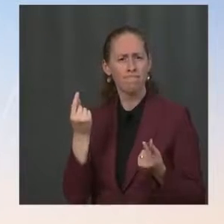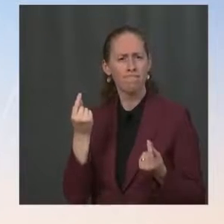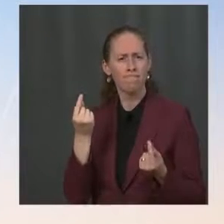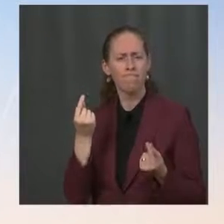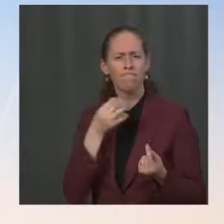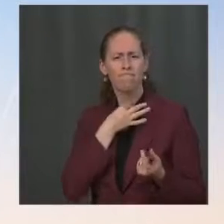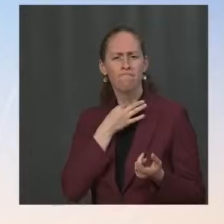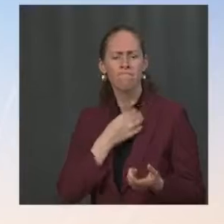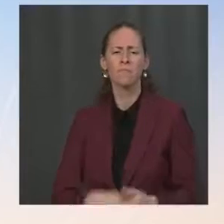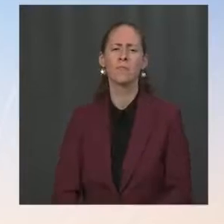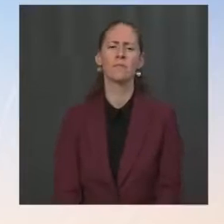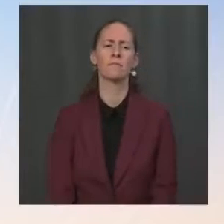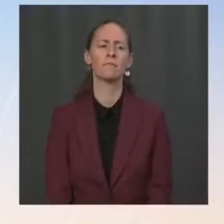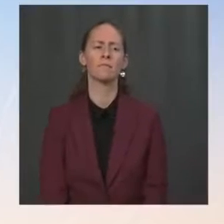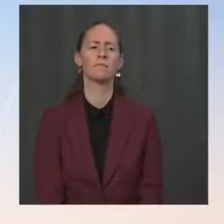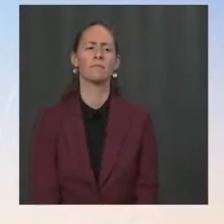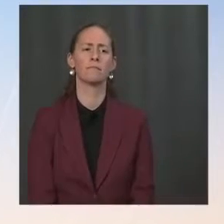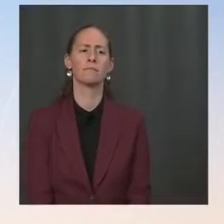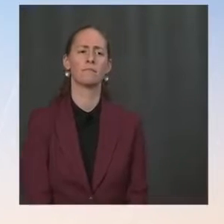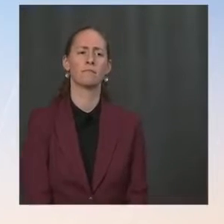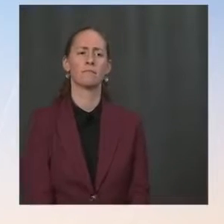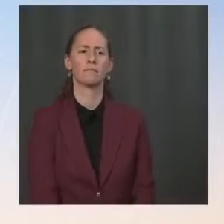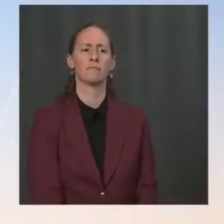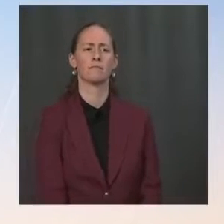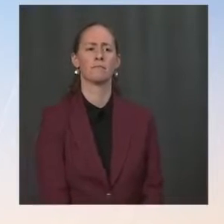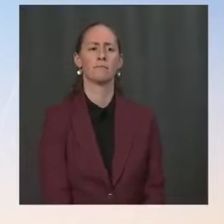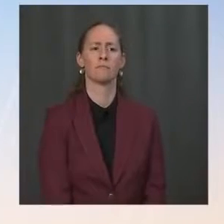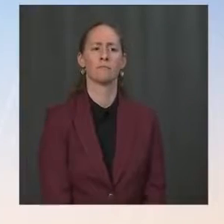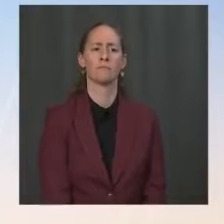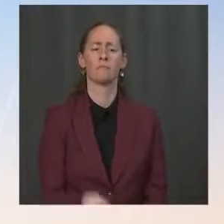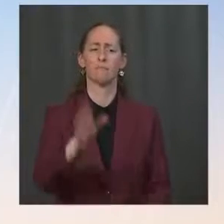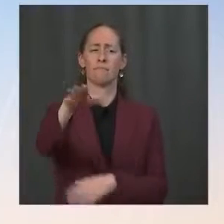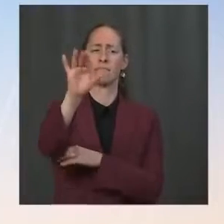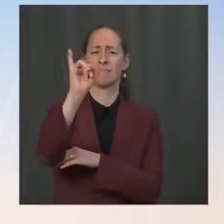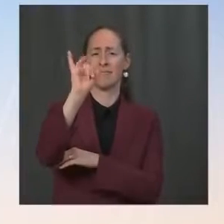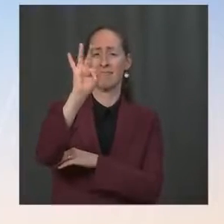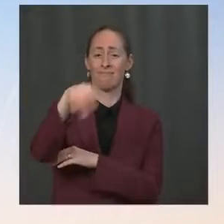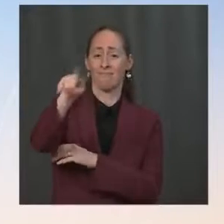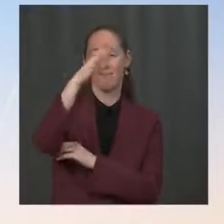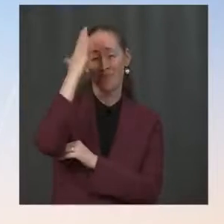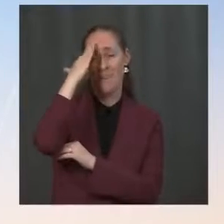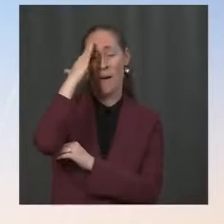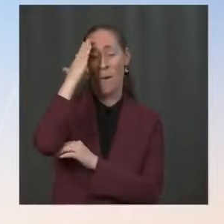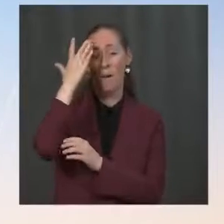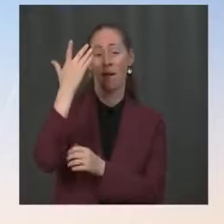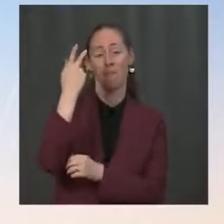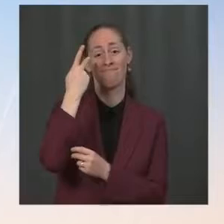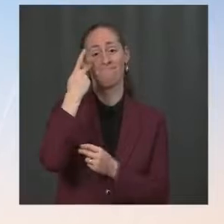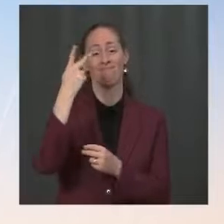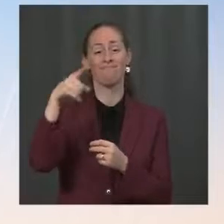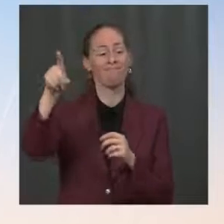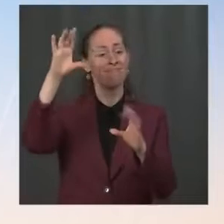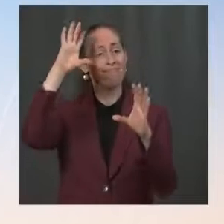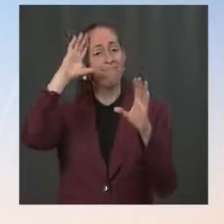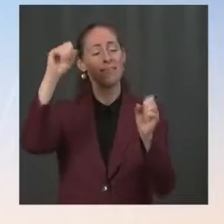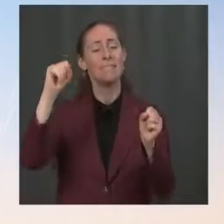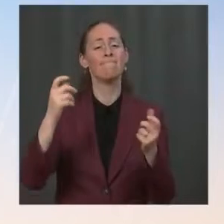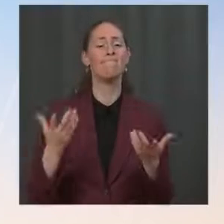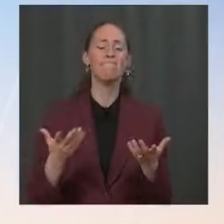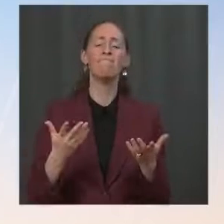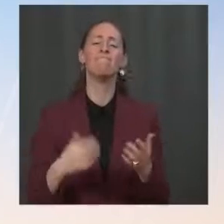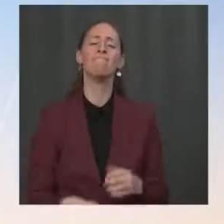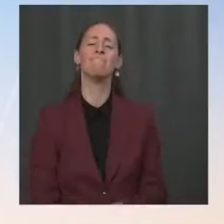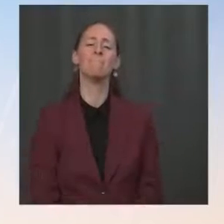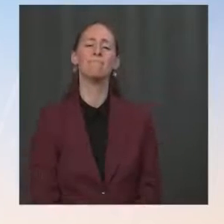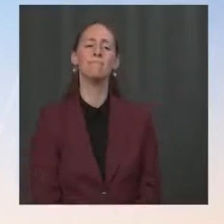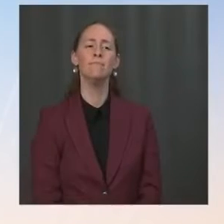that anyone who's watched the president up close, which is most of you, knows that the putting the lives of servicemen and women